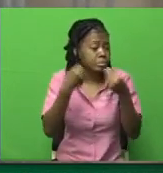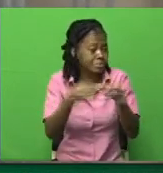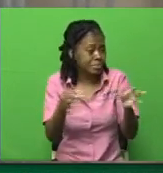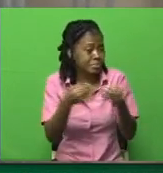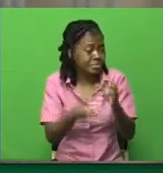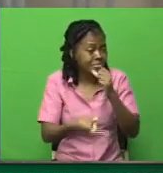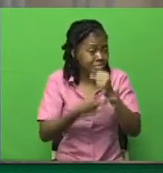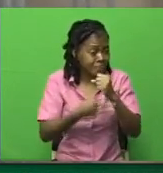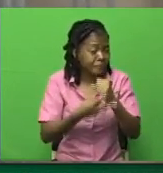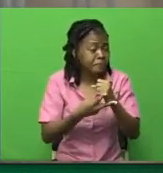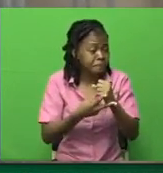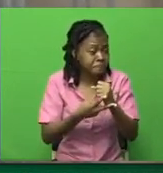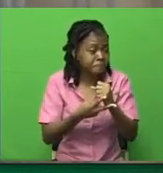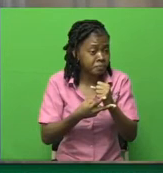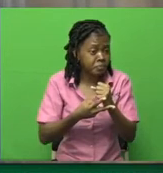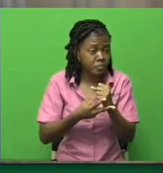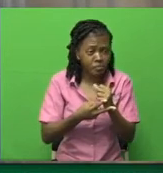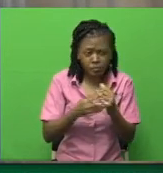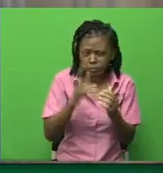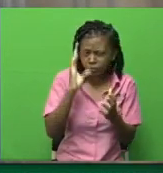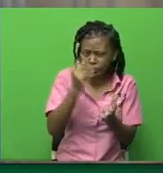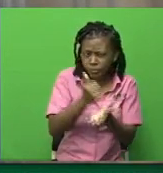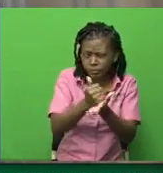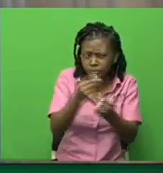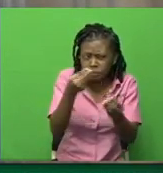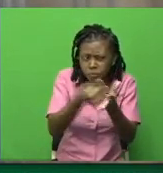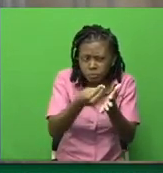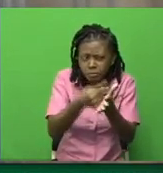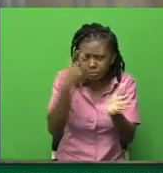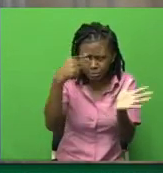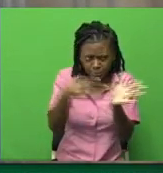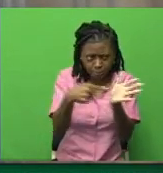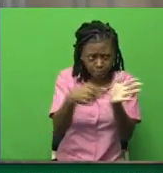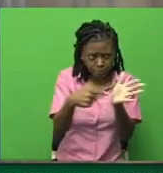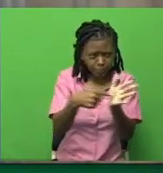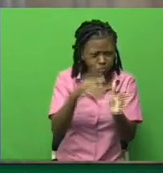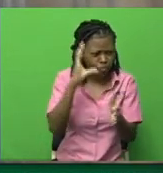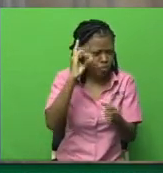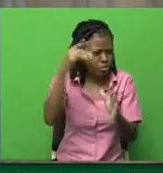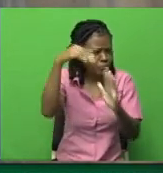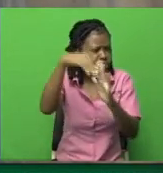countries country's debt back on a Dunwall trajectory